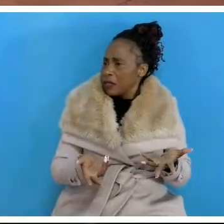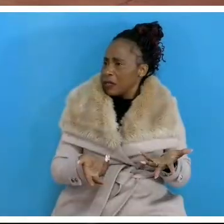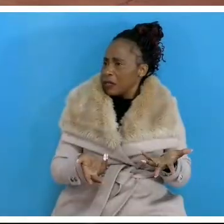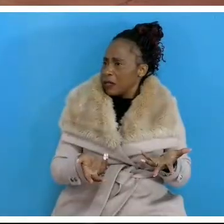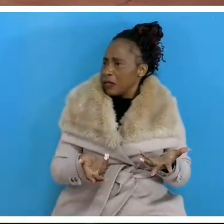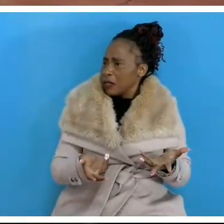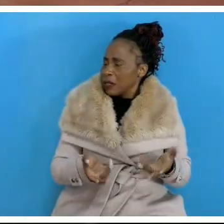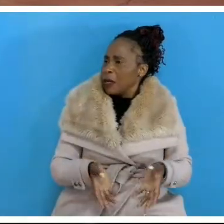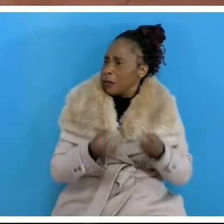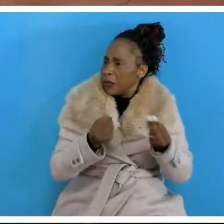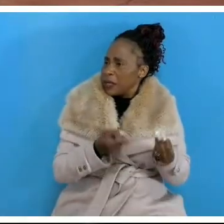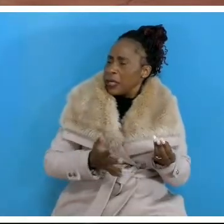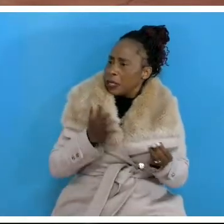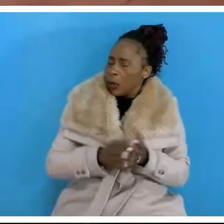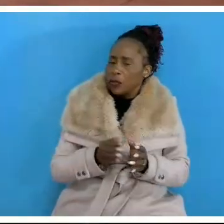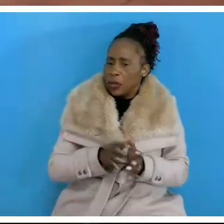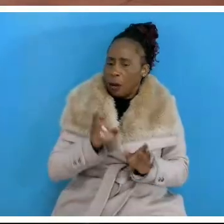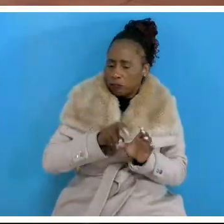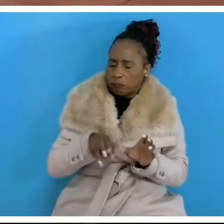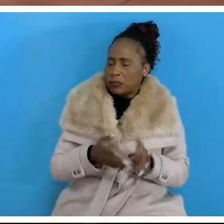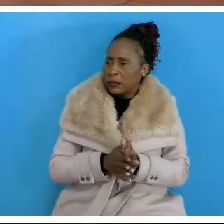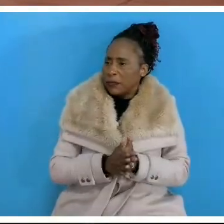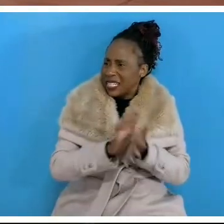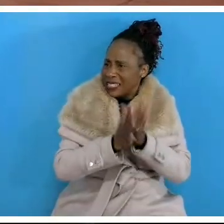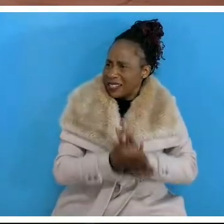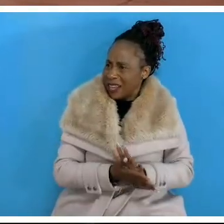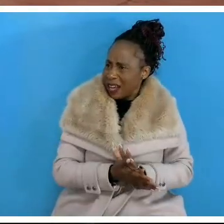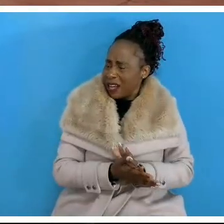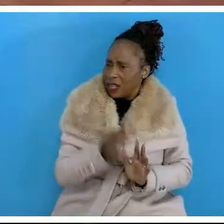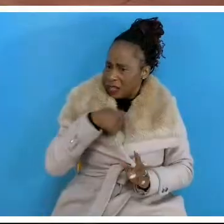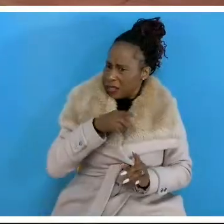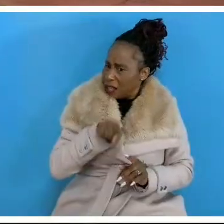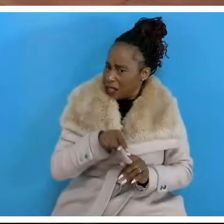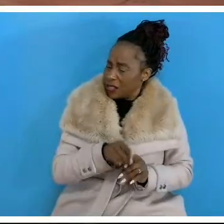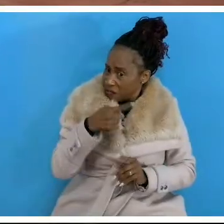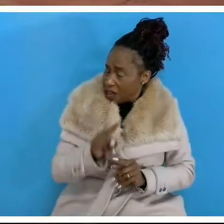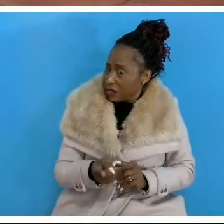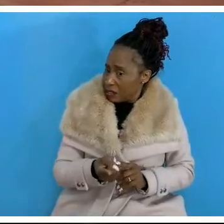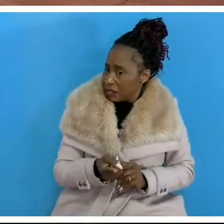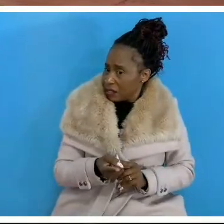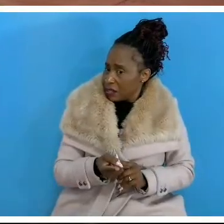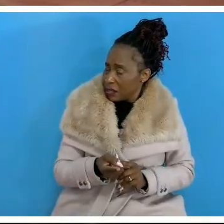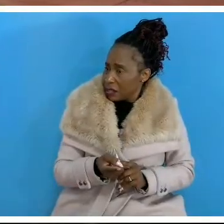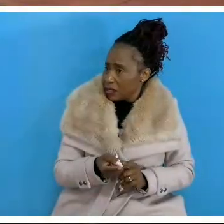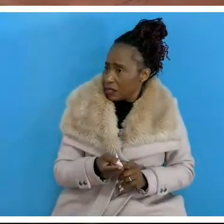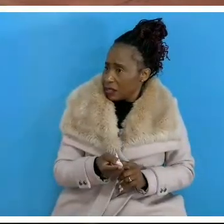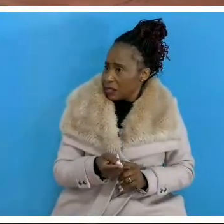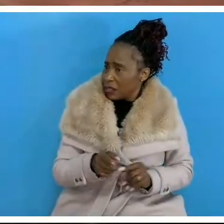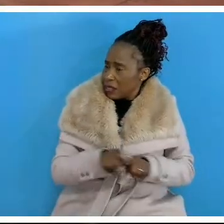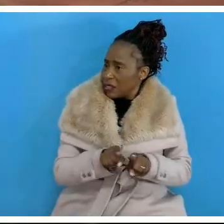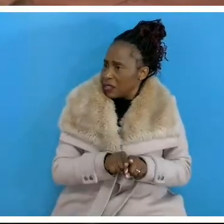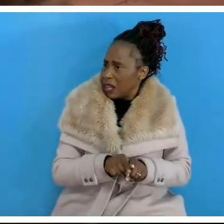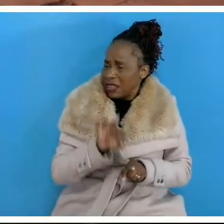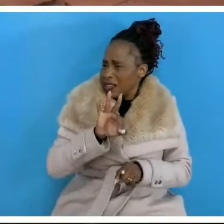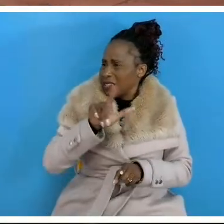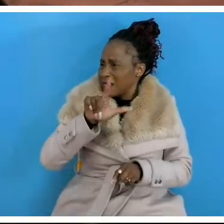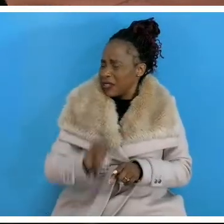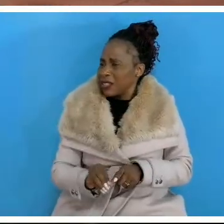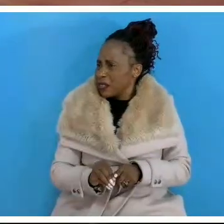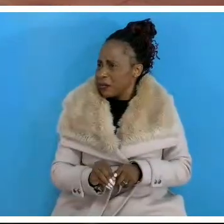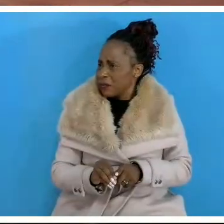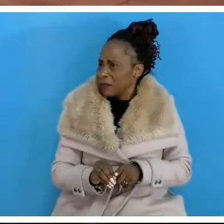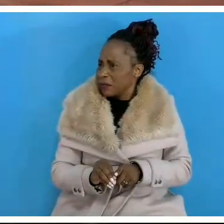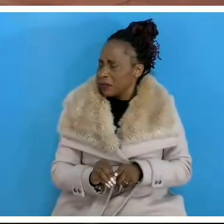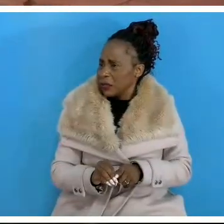because I'm getting that, they want to take away my SASSA. Is that right or fair on me? It's like the 370. They like